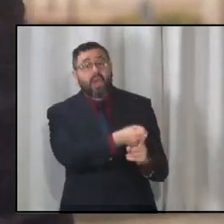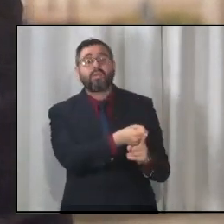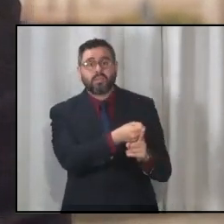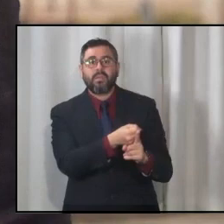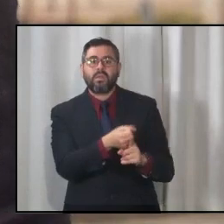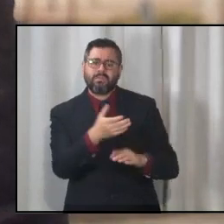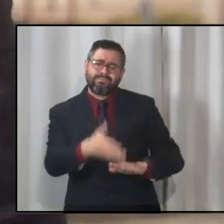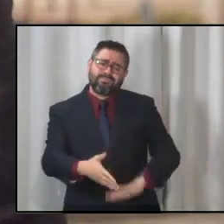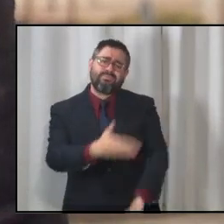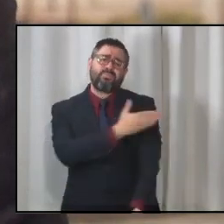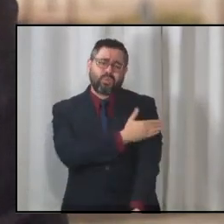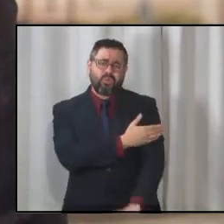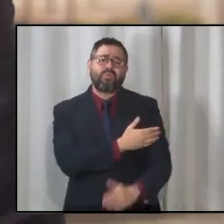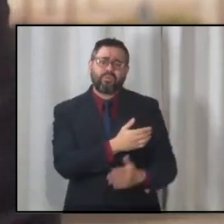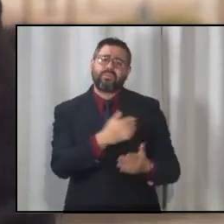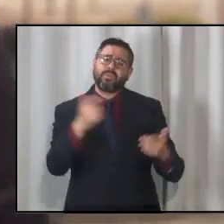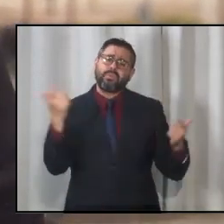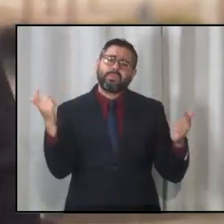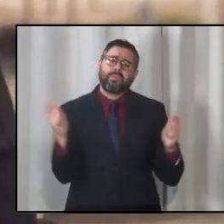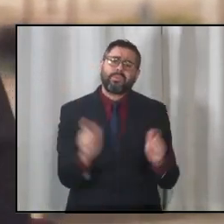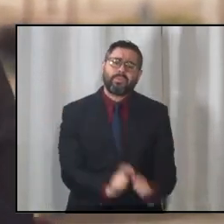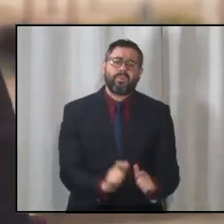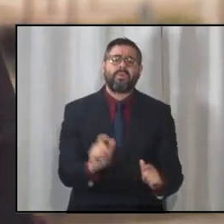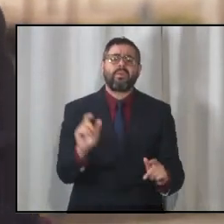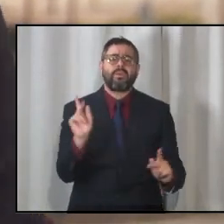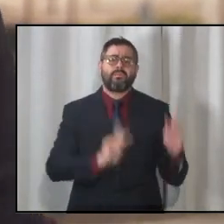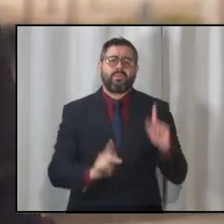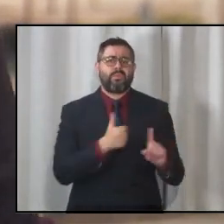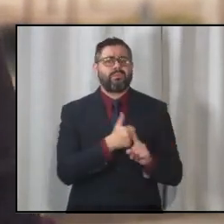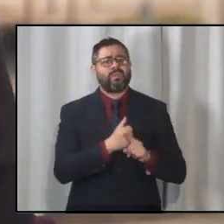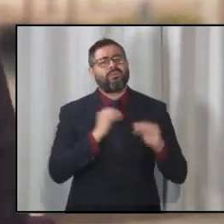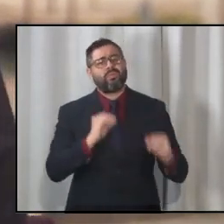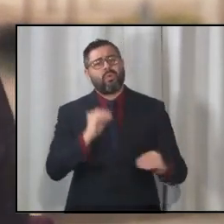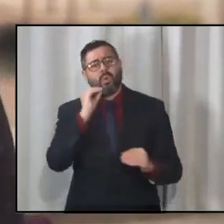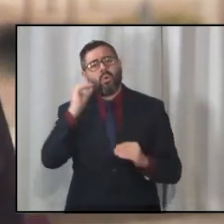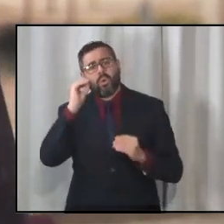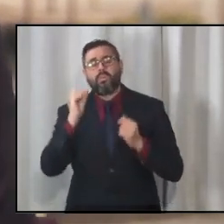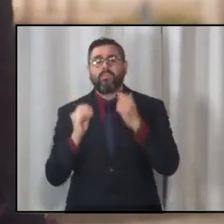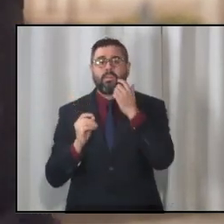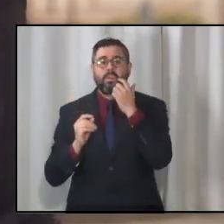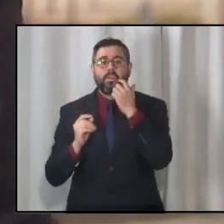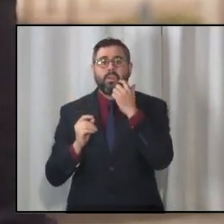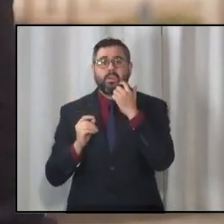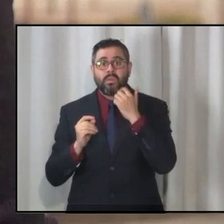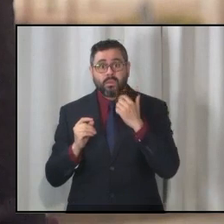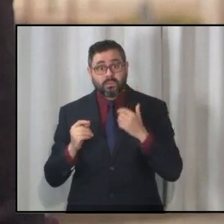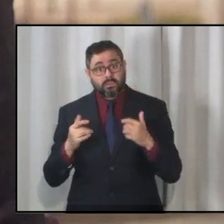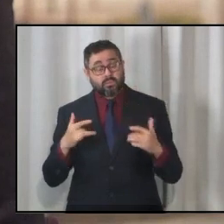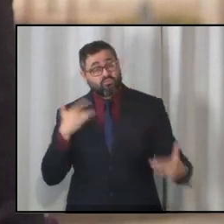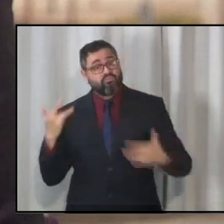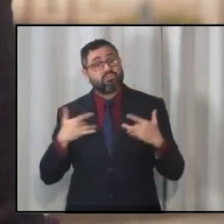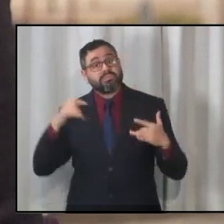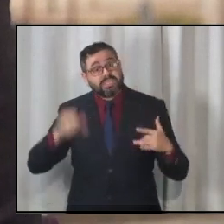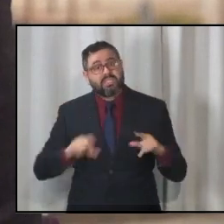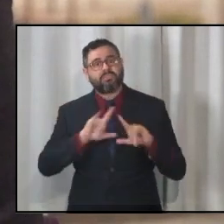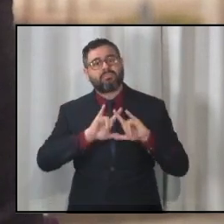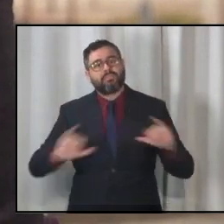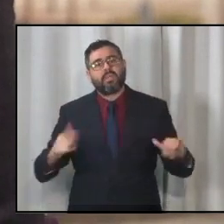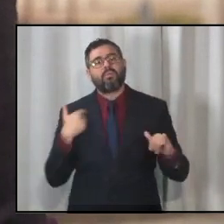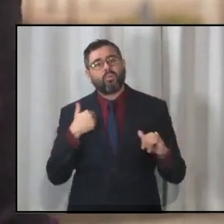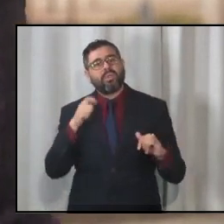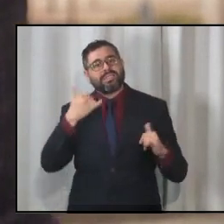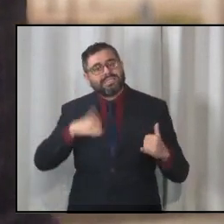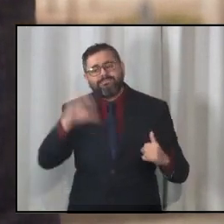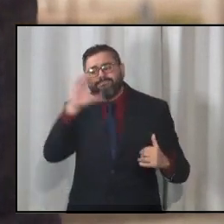tide here. Our outreach workers are making great progress, but we still need more capacity in order to effectively meet this challenge.